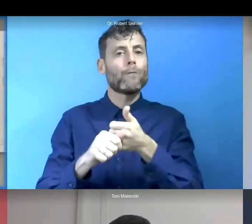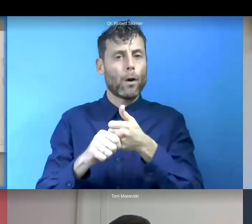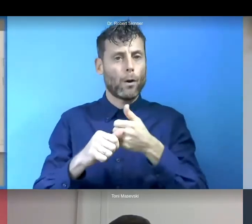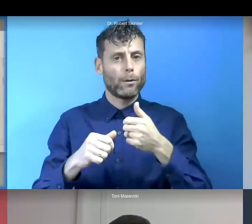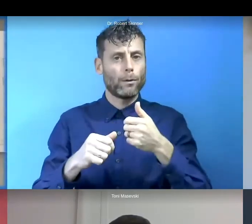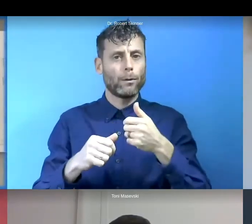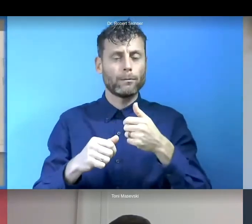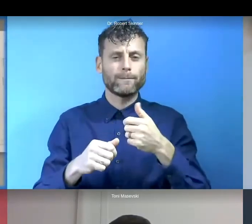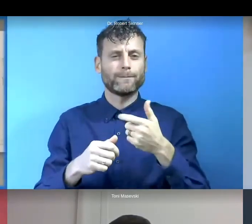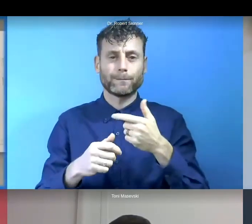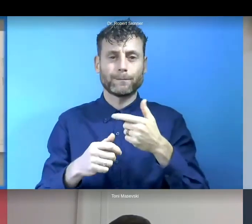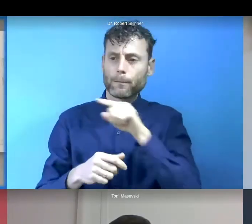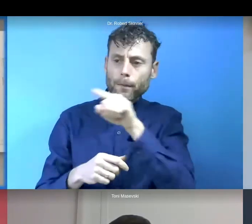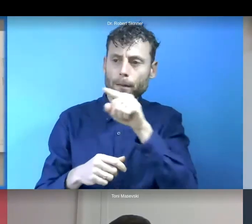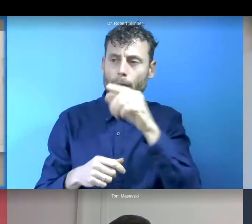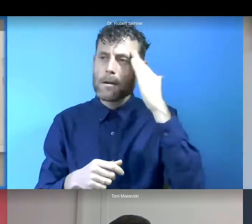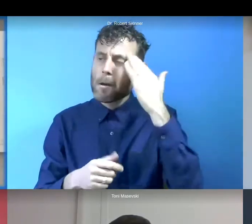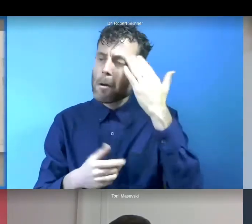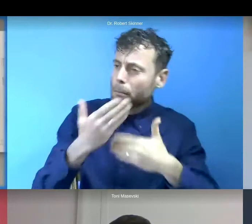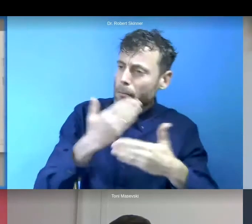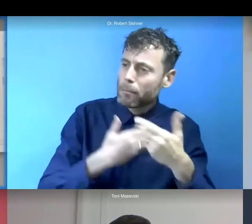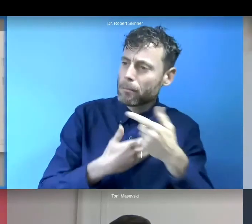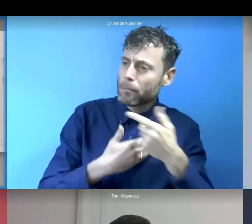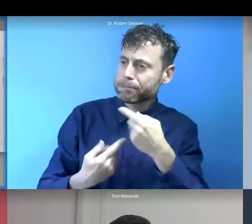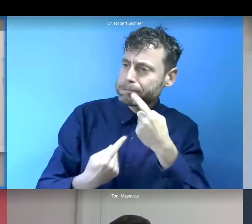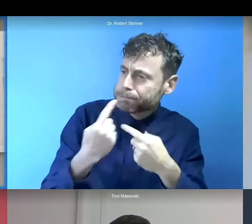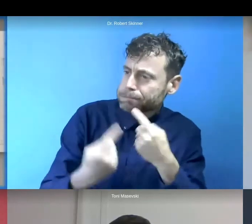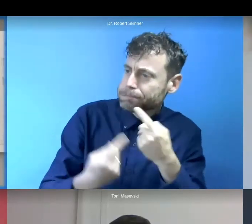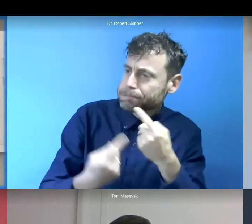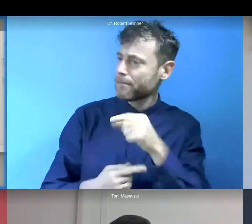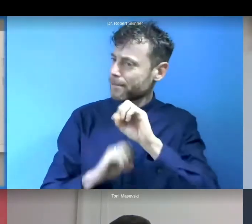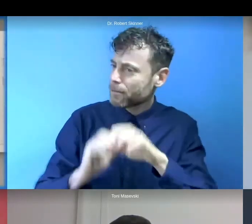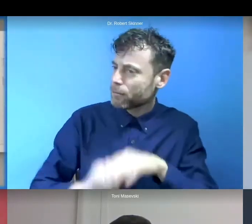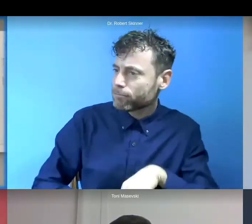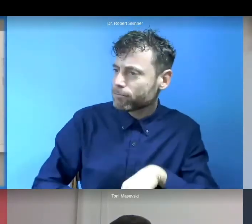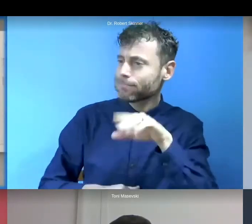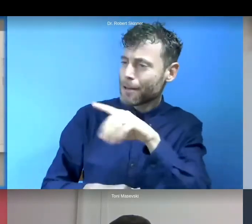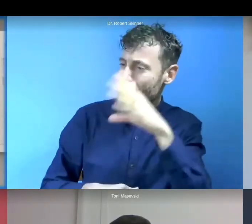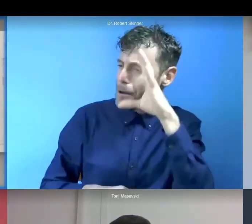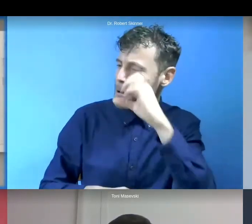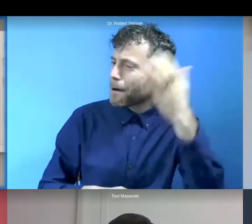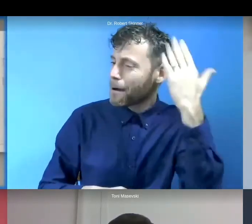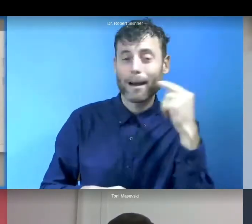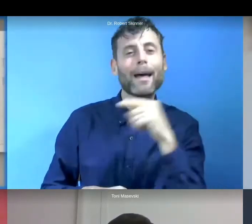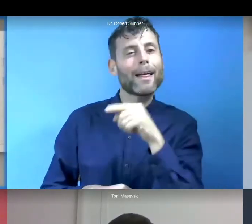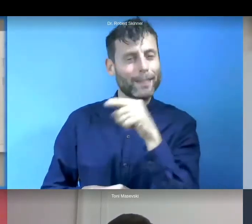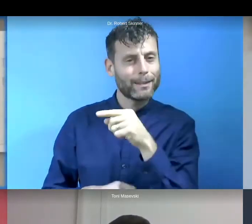memory and to tangible and intangible cultural heritage. Welcome,